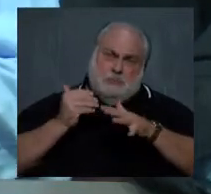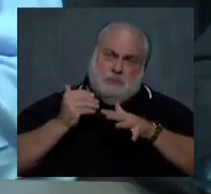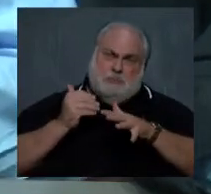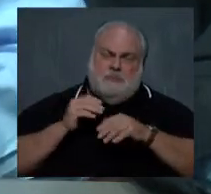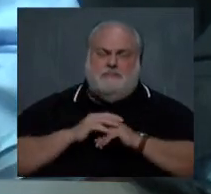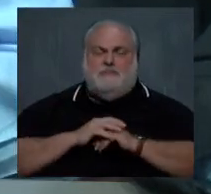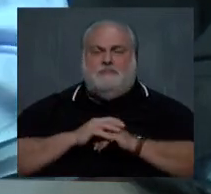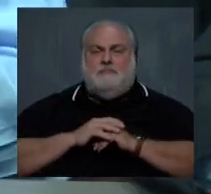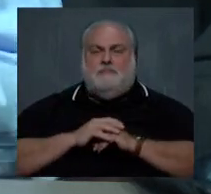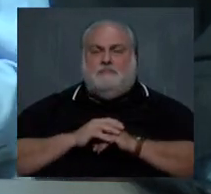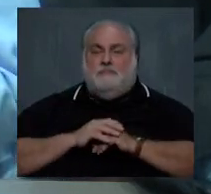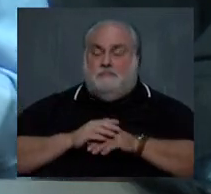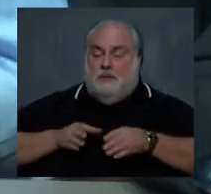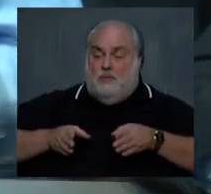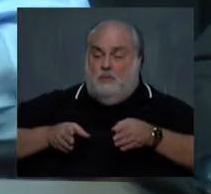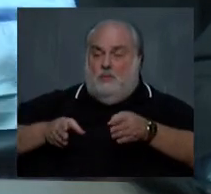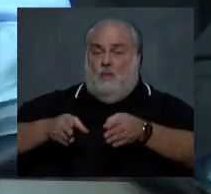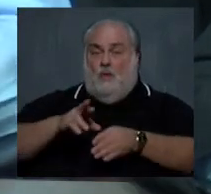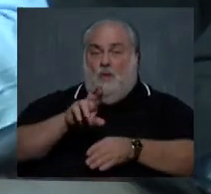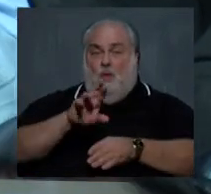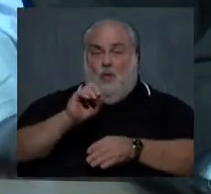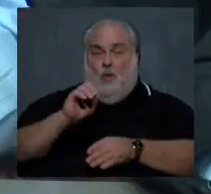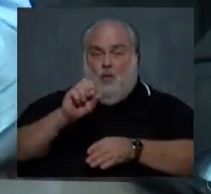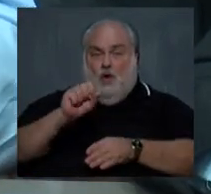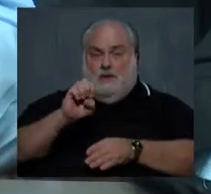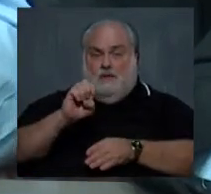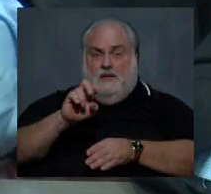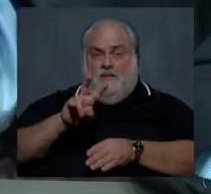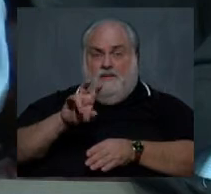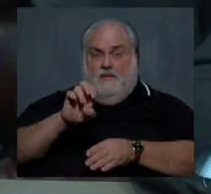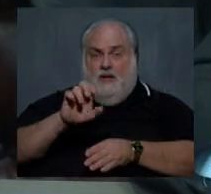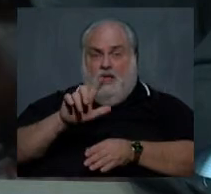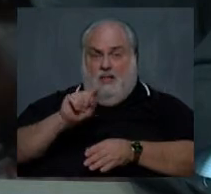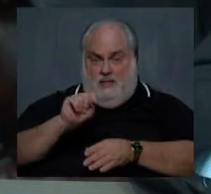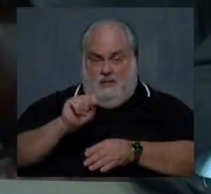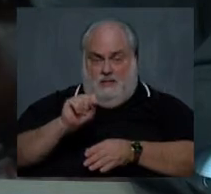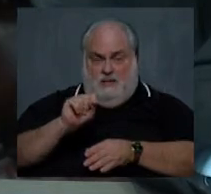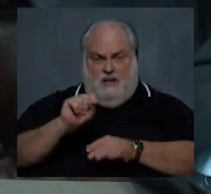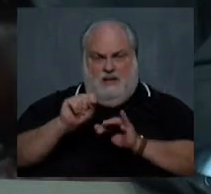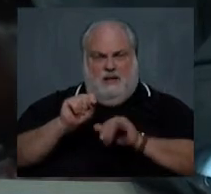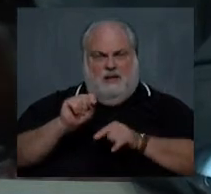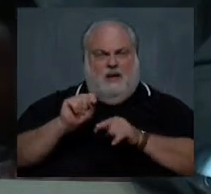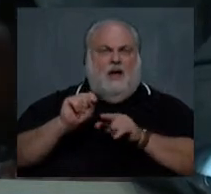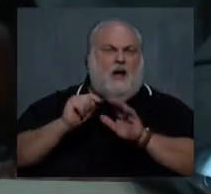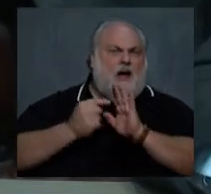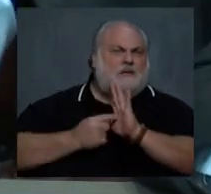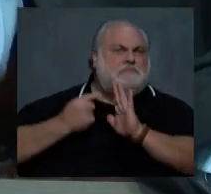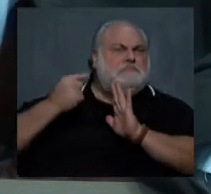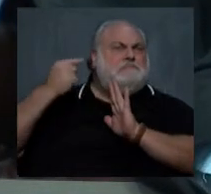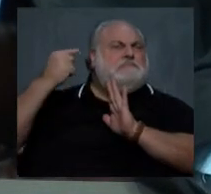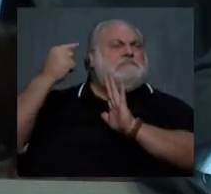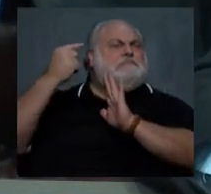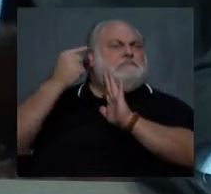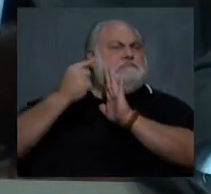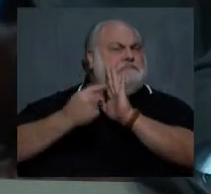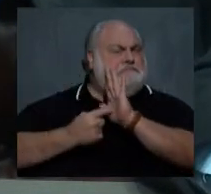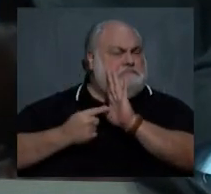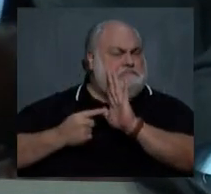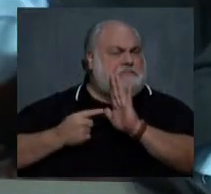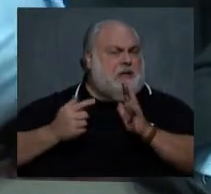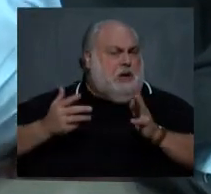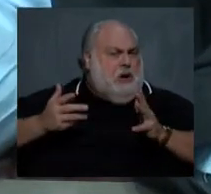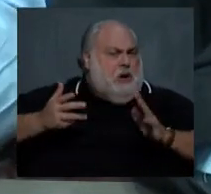it's there on Roosevelt, and they have been periodically using it